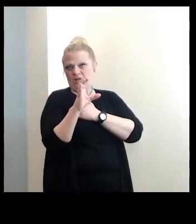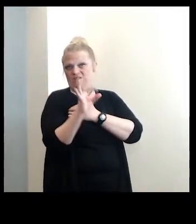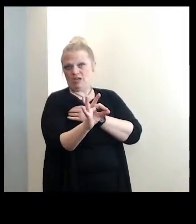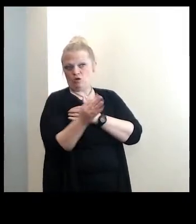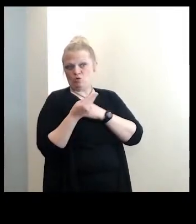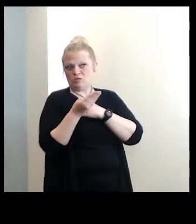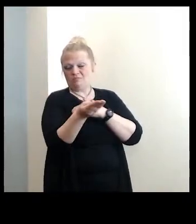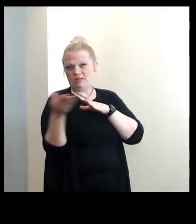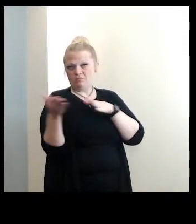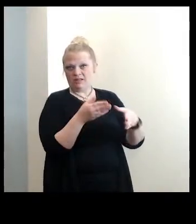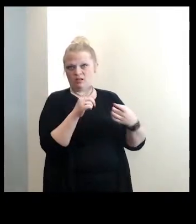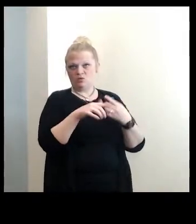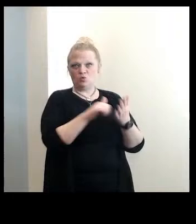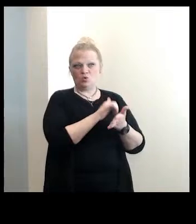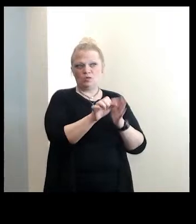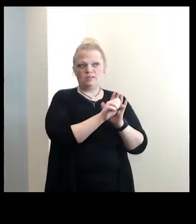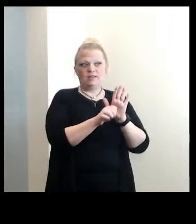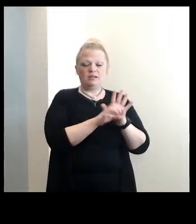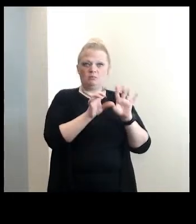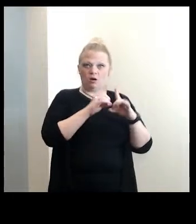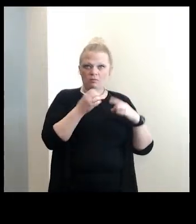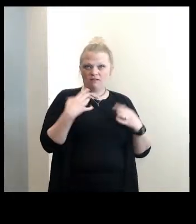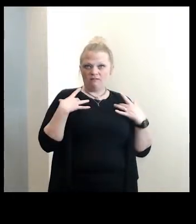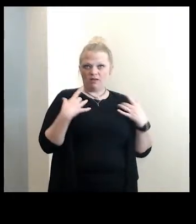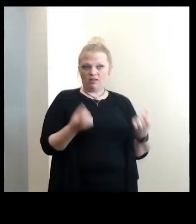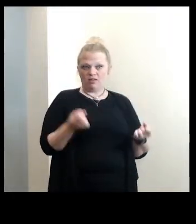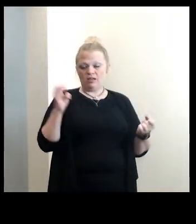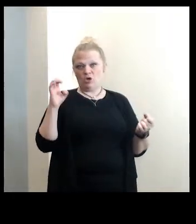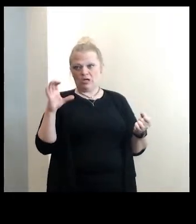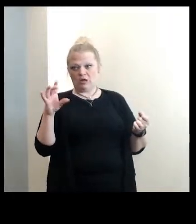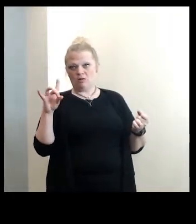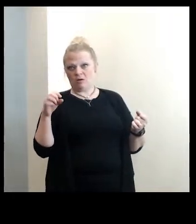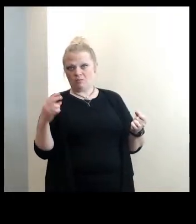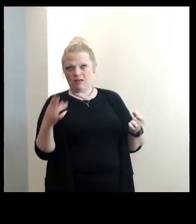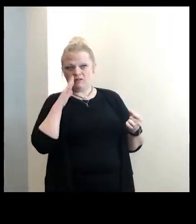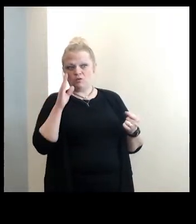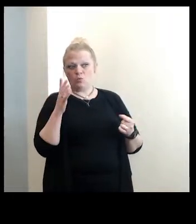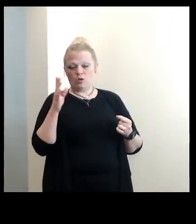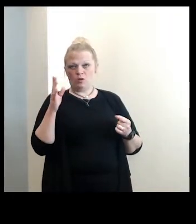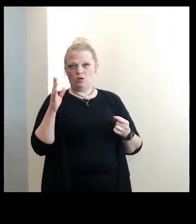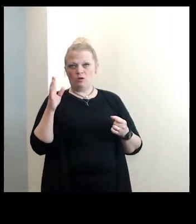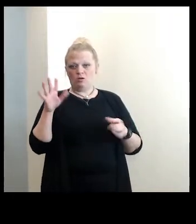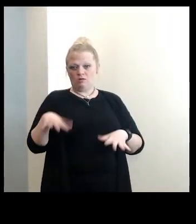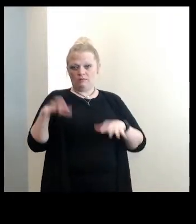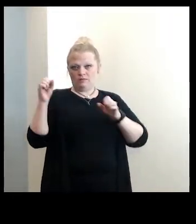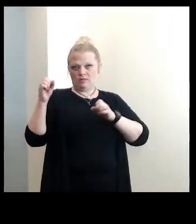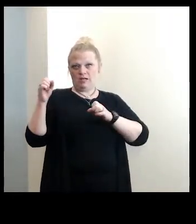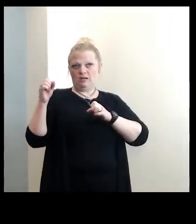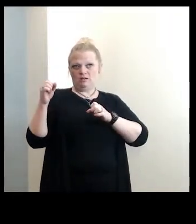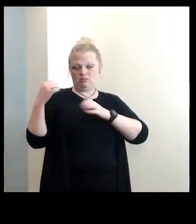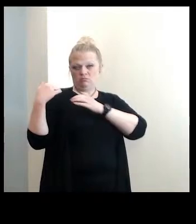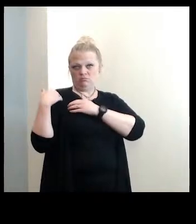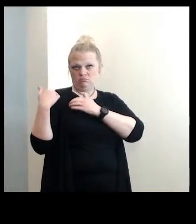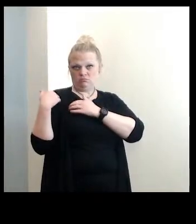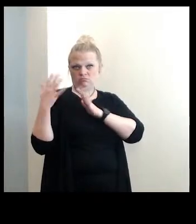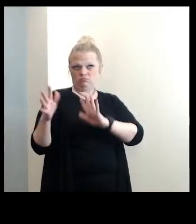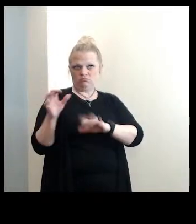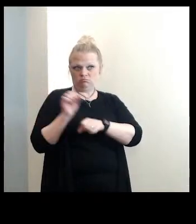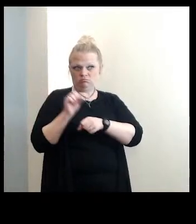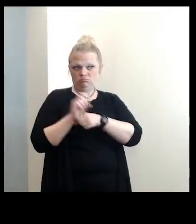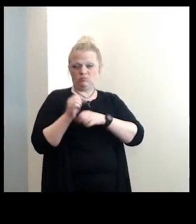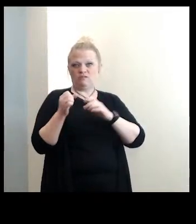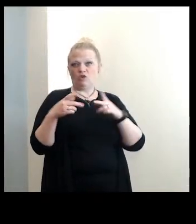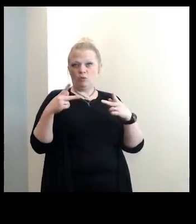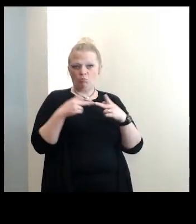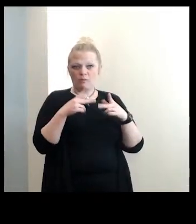submit its plan to the New York State Department of Health. The Erie County Department of Health will be in charge of permitting and enforcement. So we would